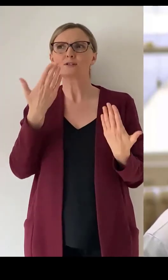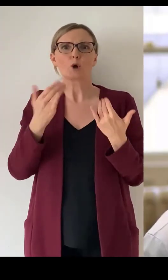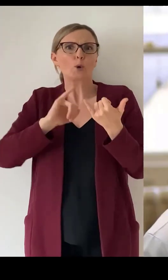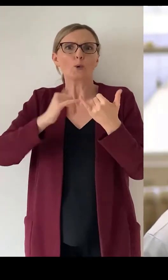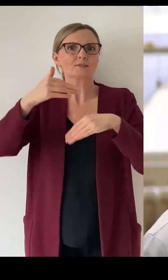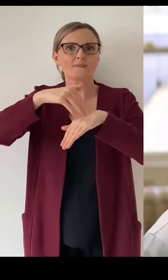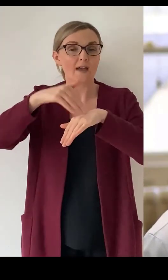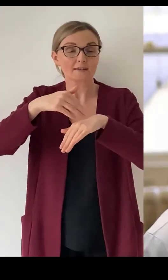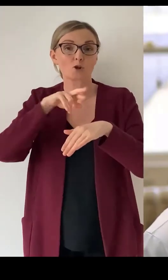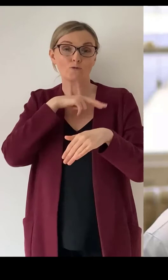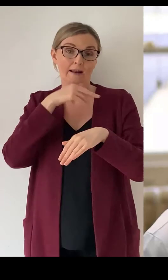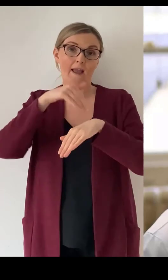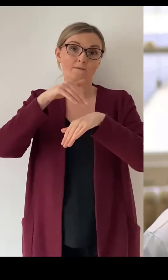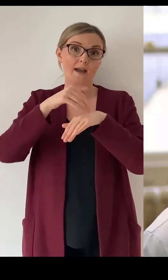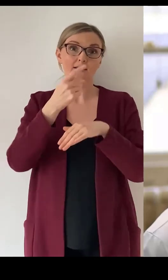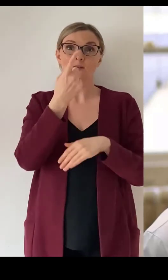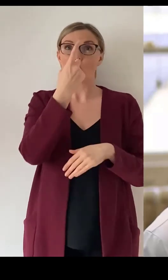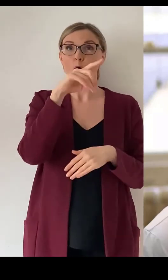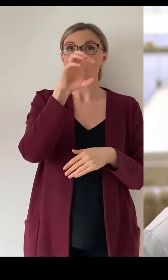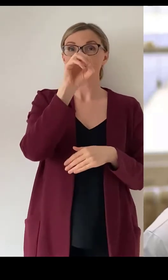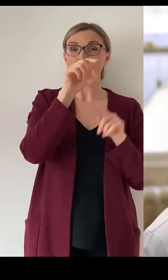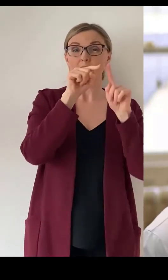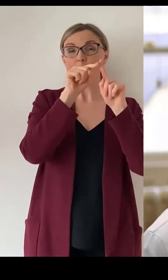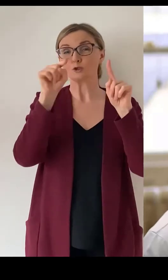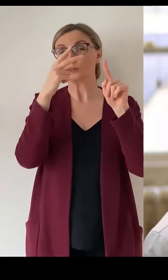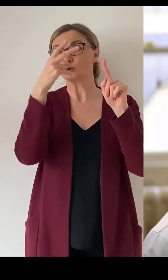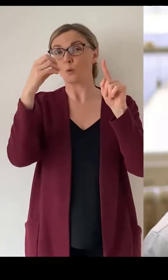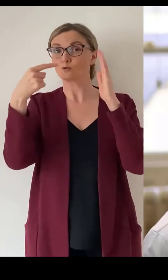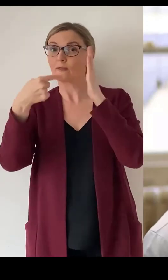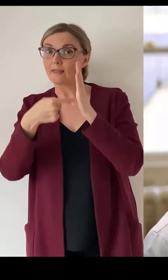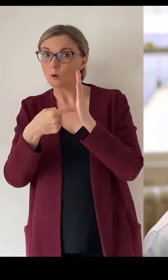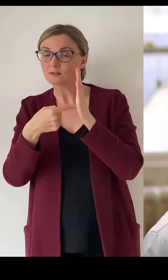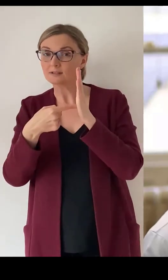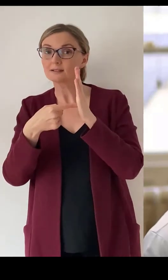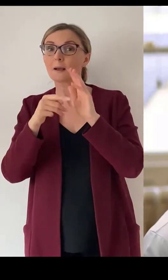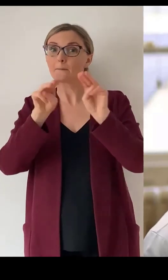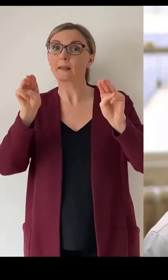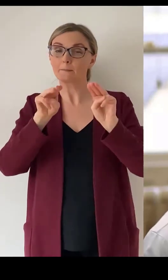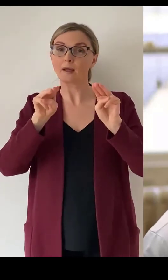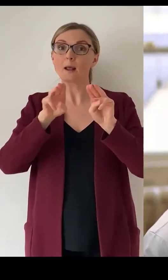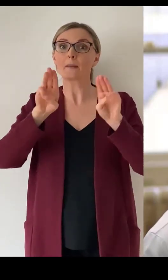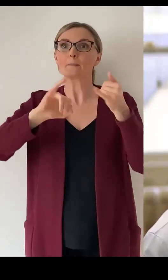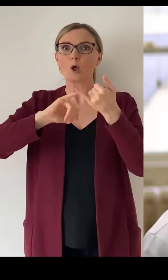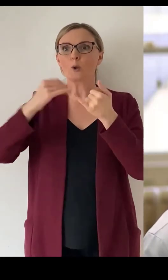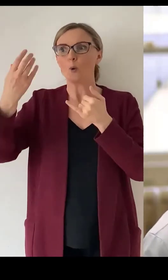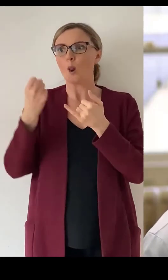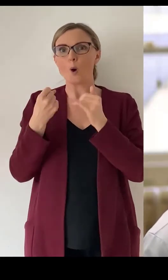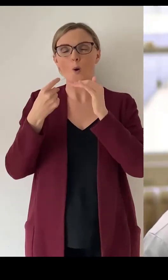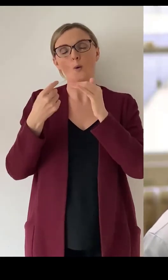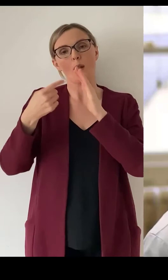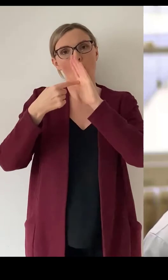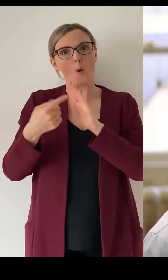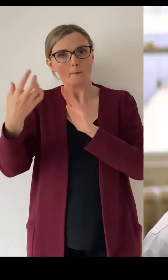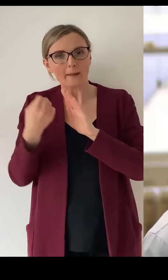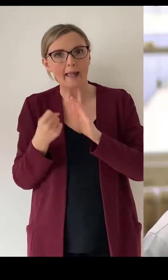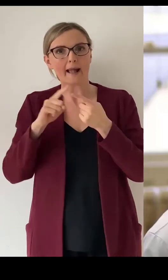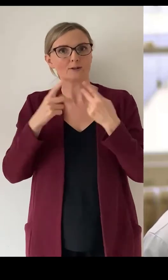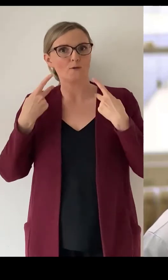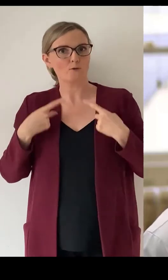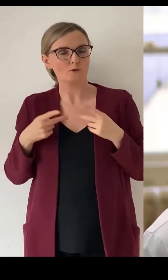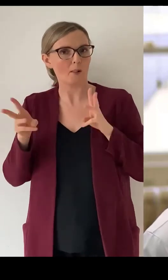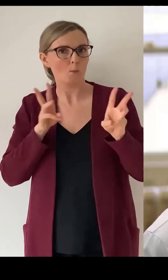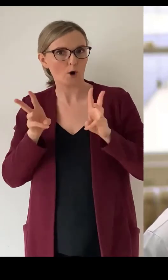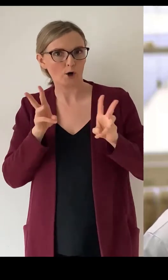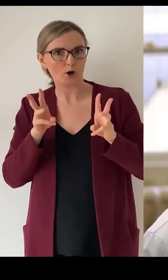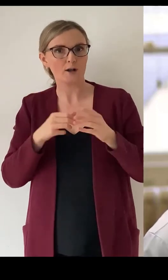between 150,000 to 200,000 of the lowest paid, most vulnerable workers. So I think we made a big difference